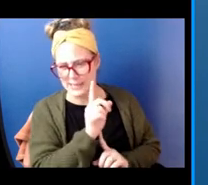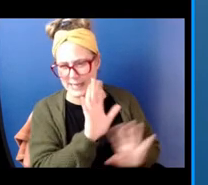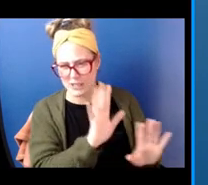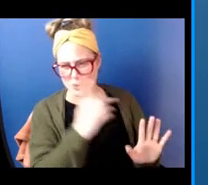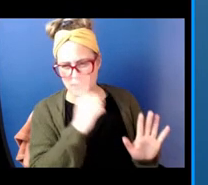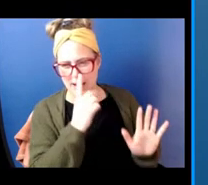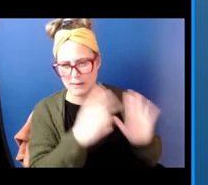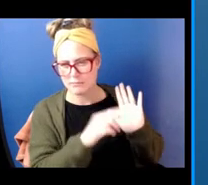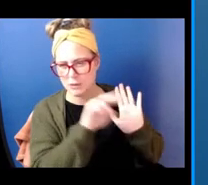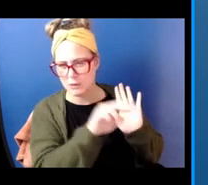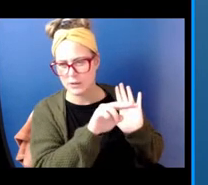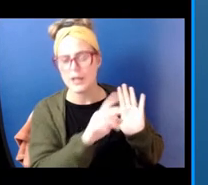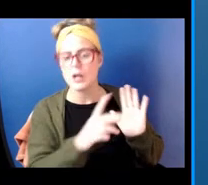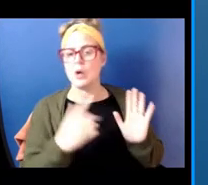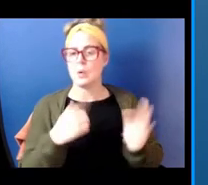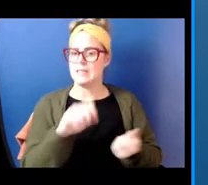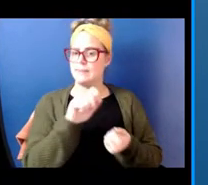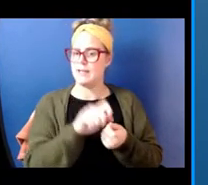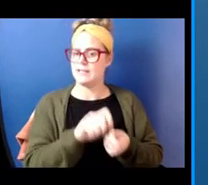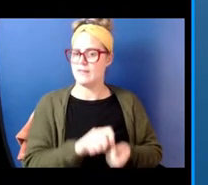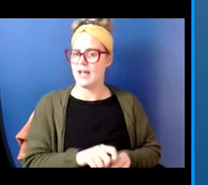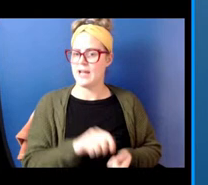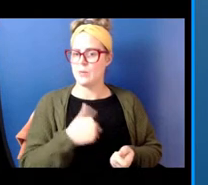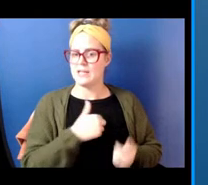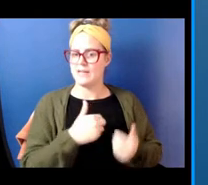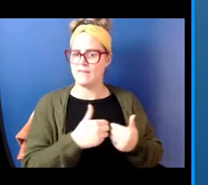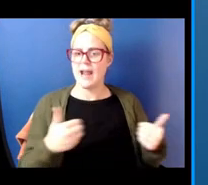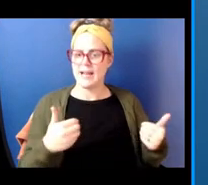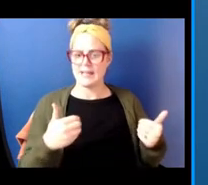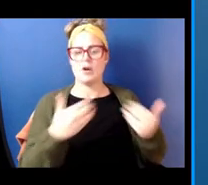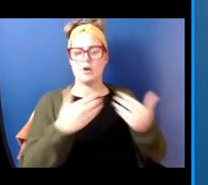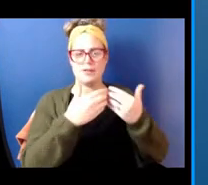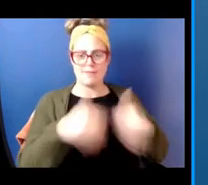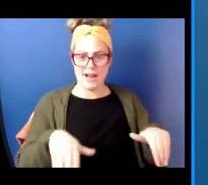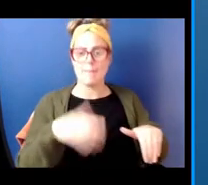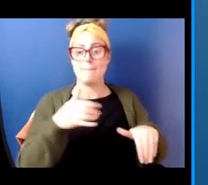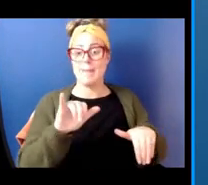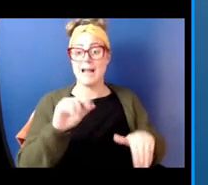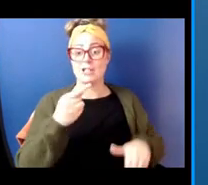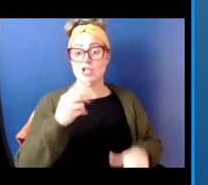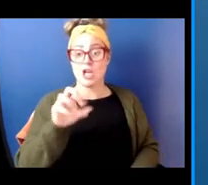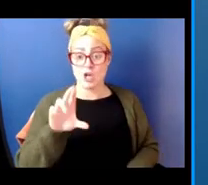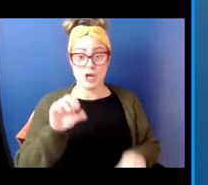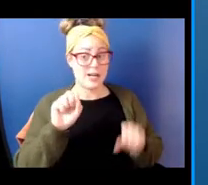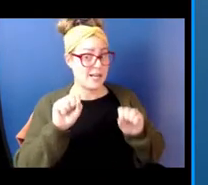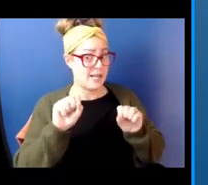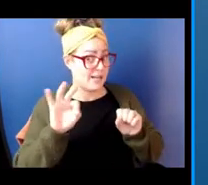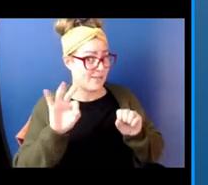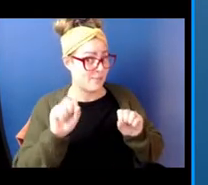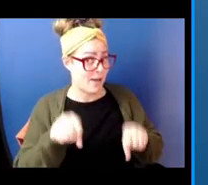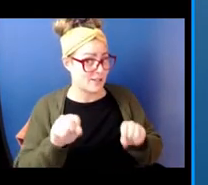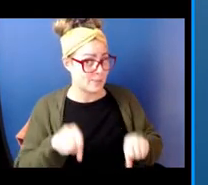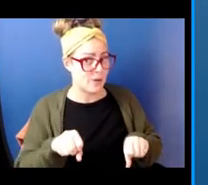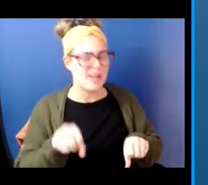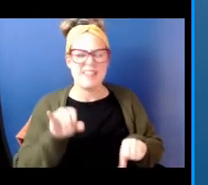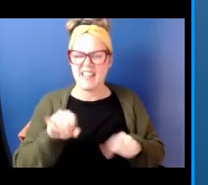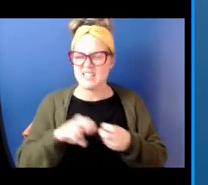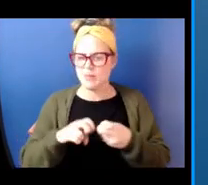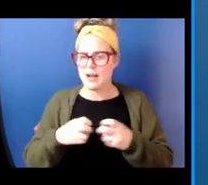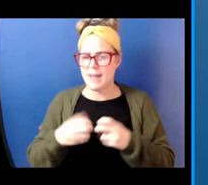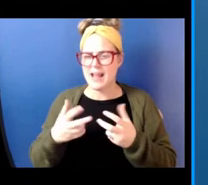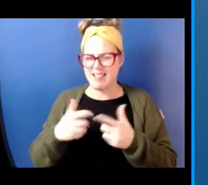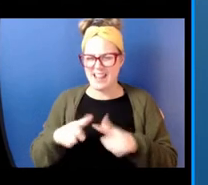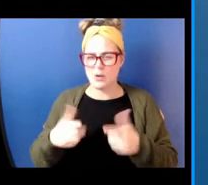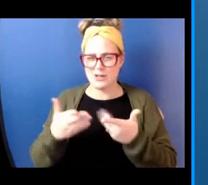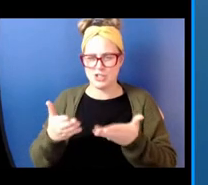should be as evenly divided by gender as possible and that is potentially problematic language that might suggest